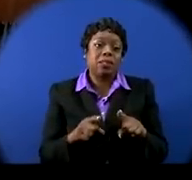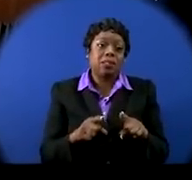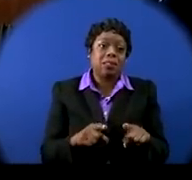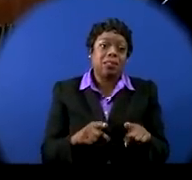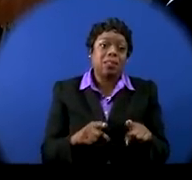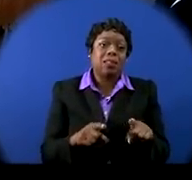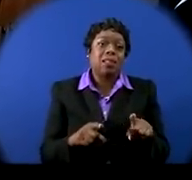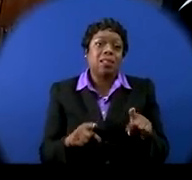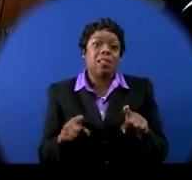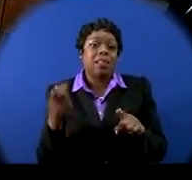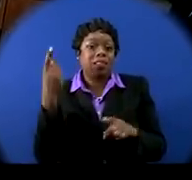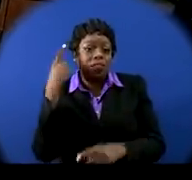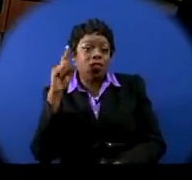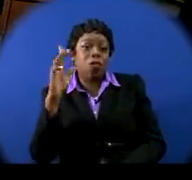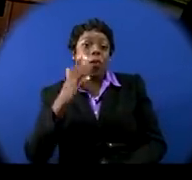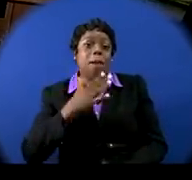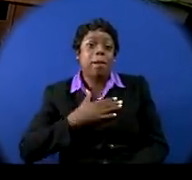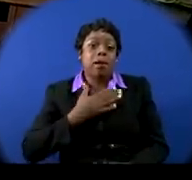It's for my